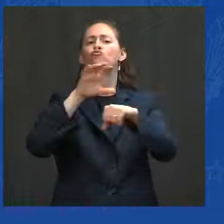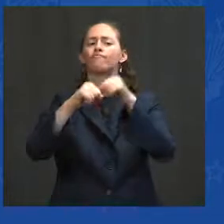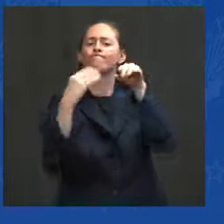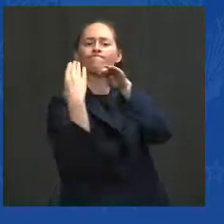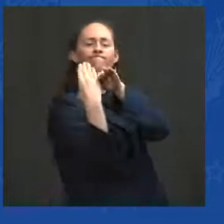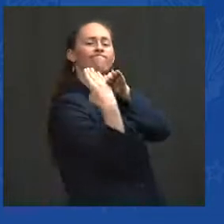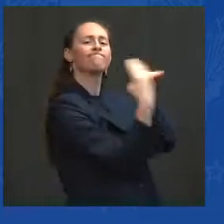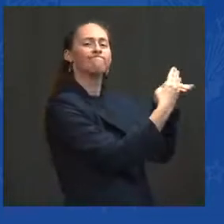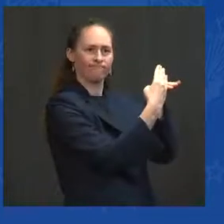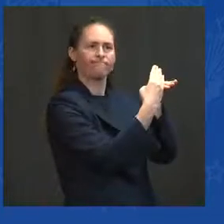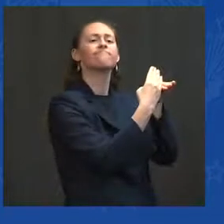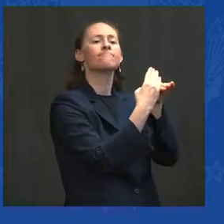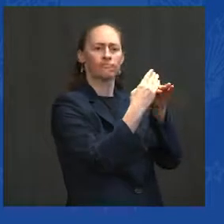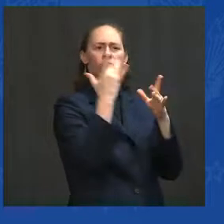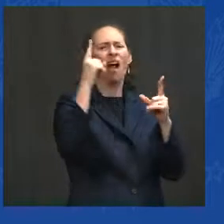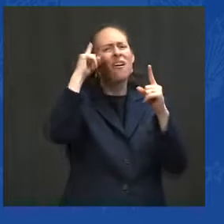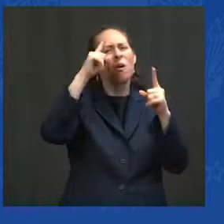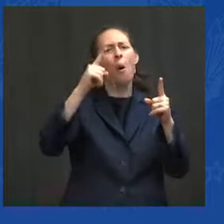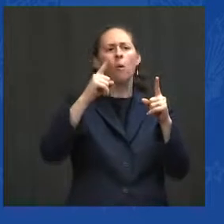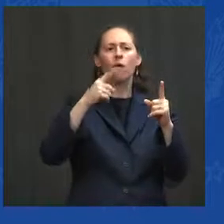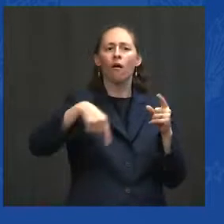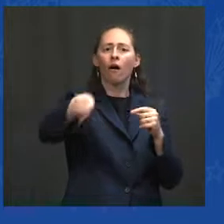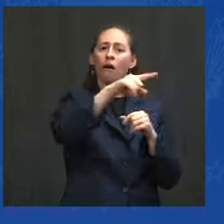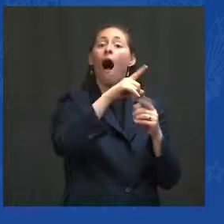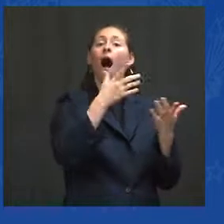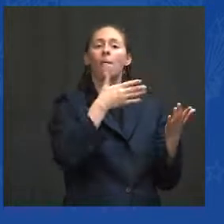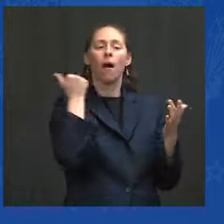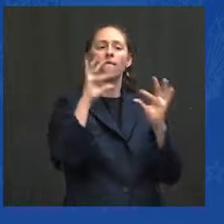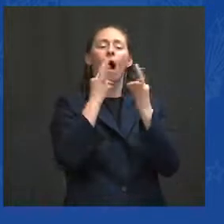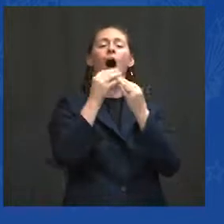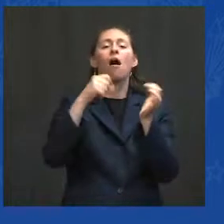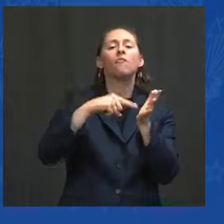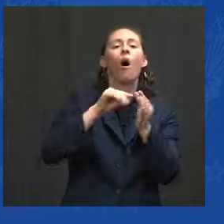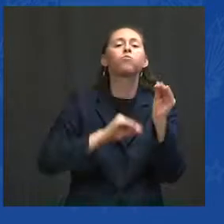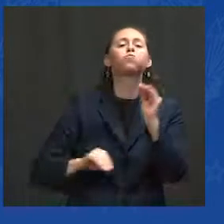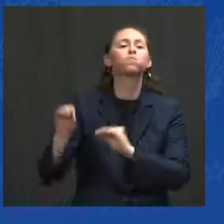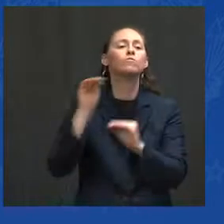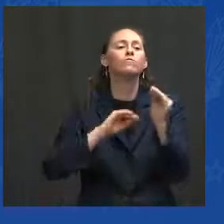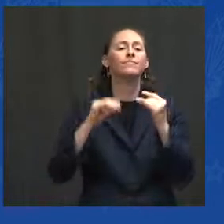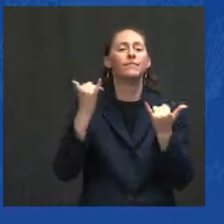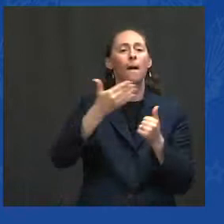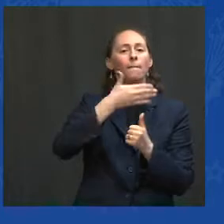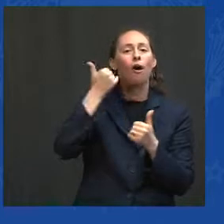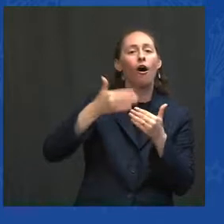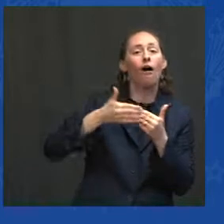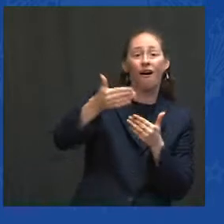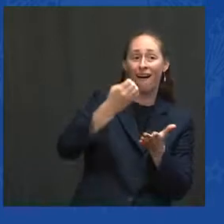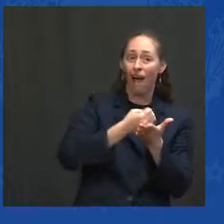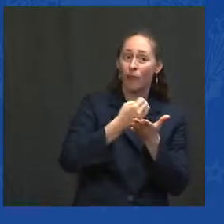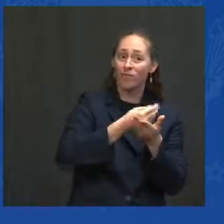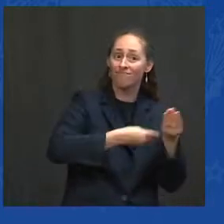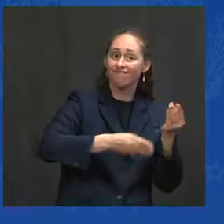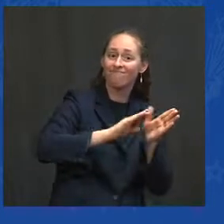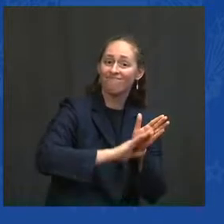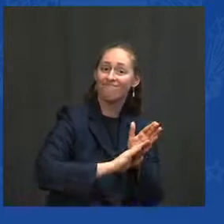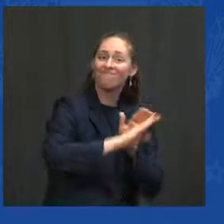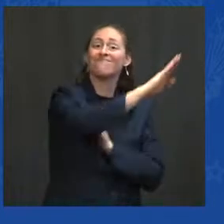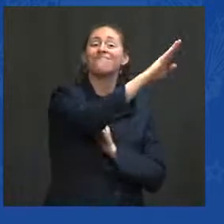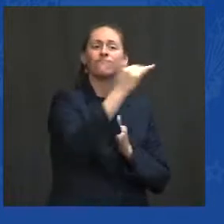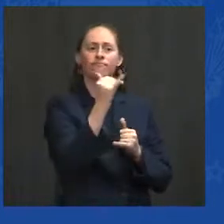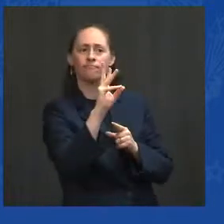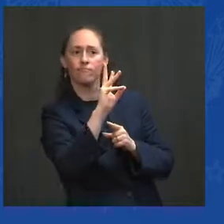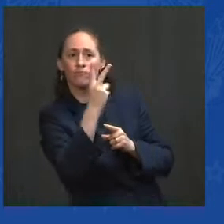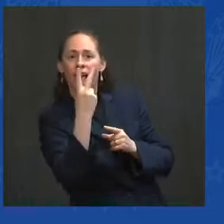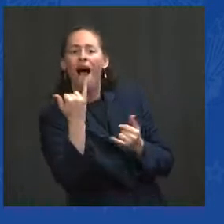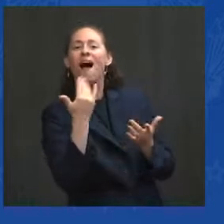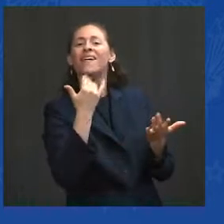in today's dollars and helping set the course for sustained economic growth after World War II. He also called for an